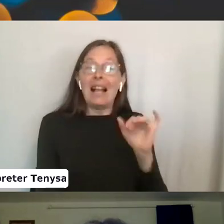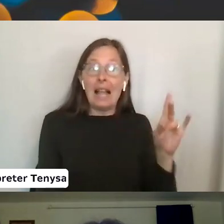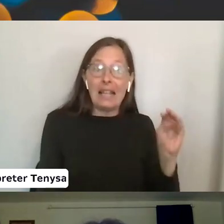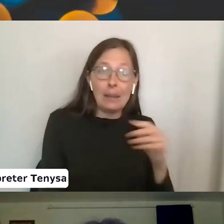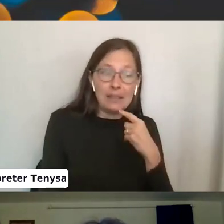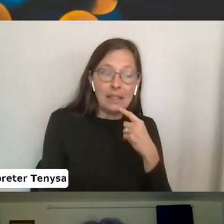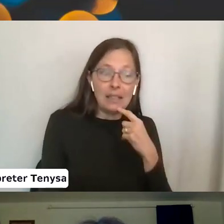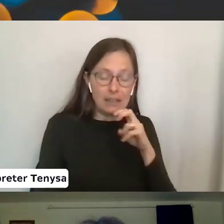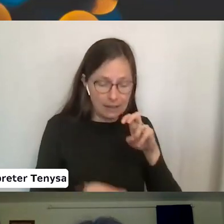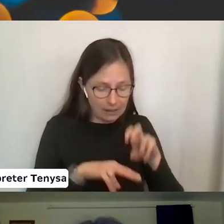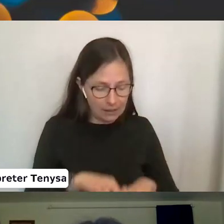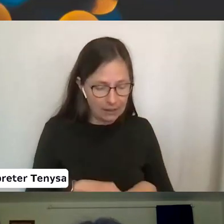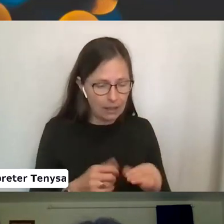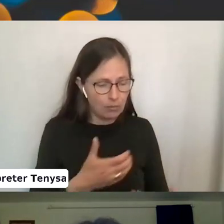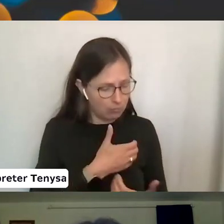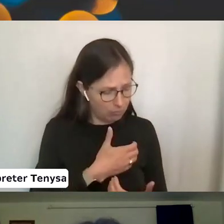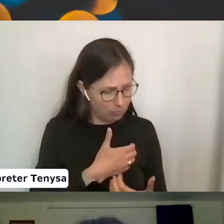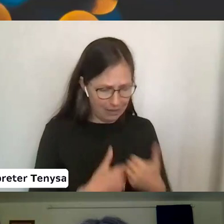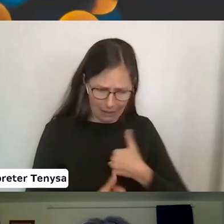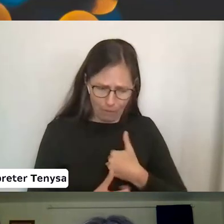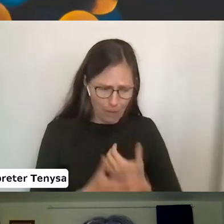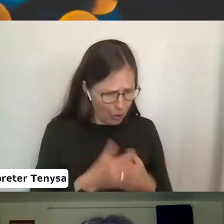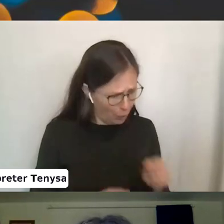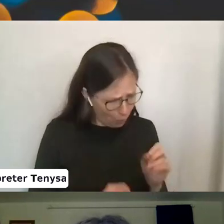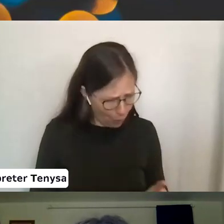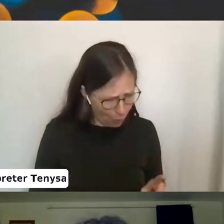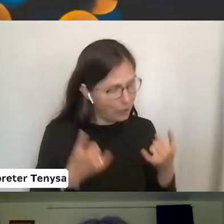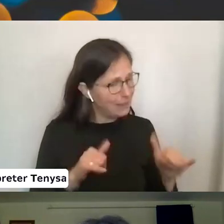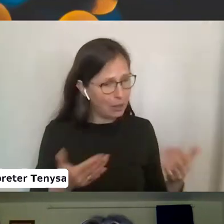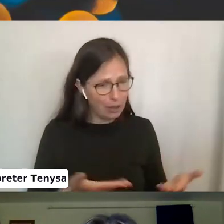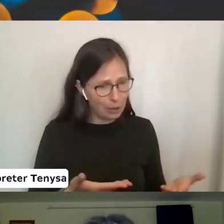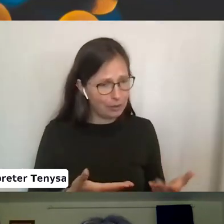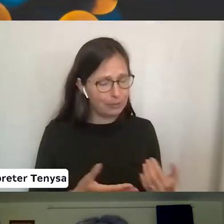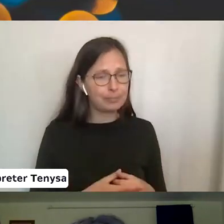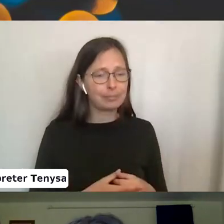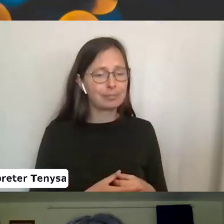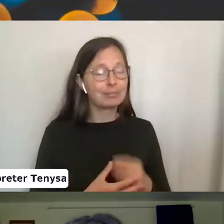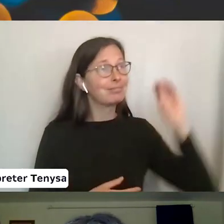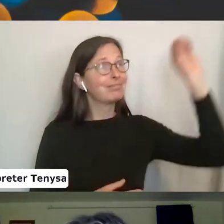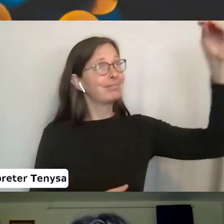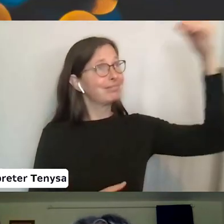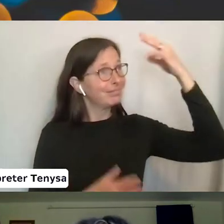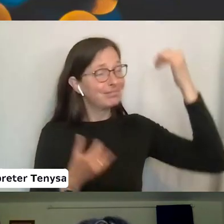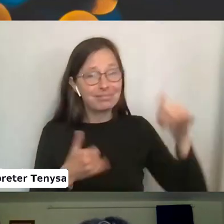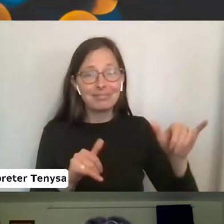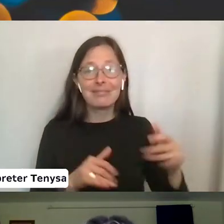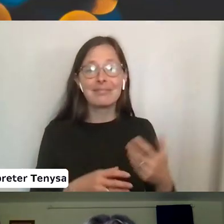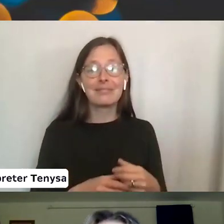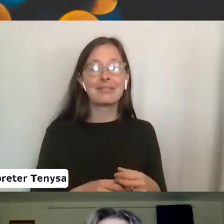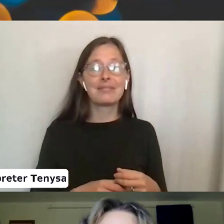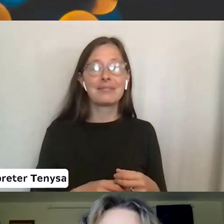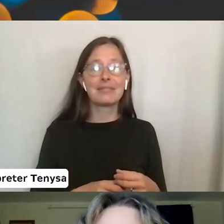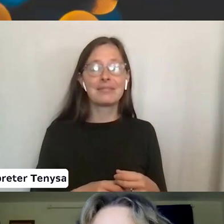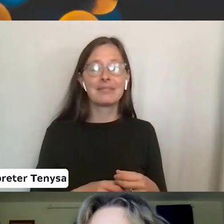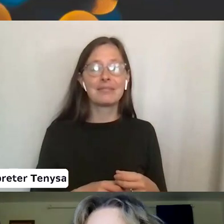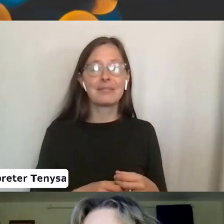go, hey, you're okay. Look, you're still here. The sun's still shining. And